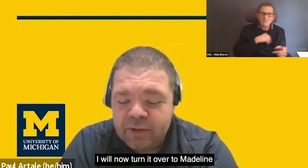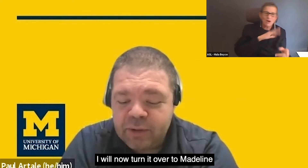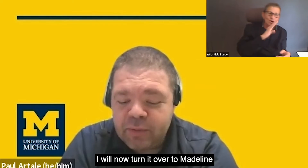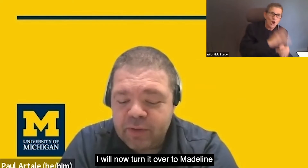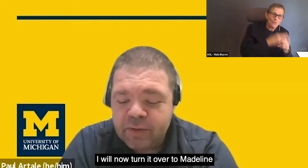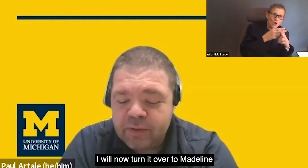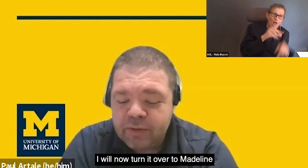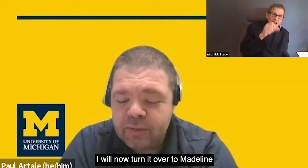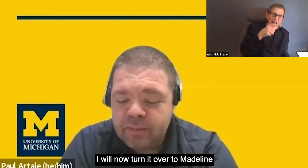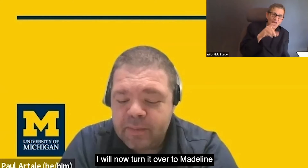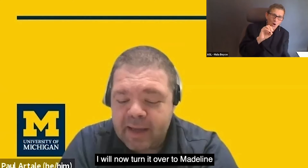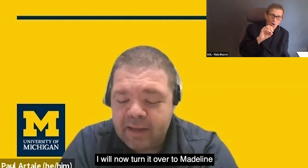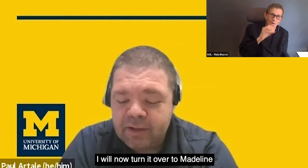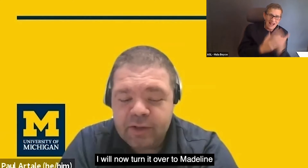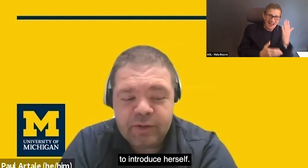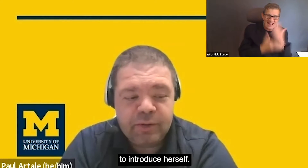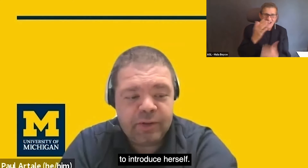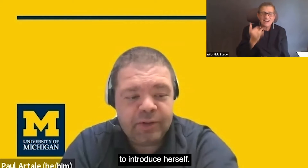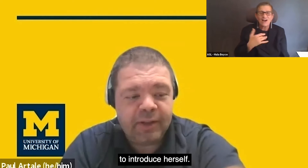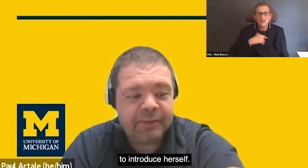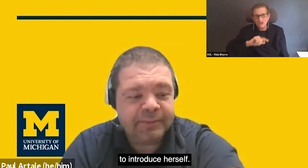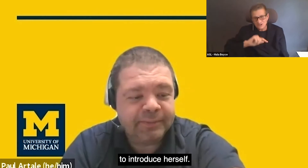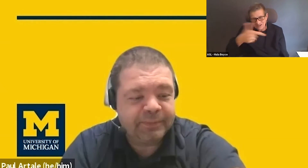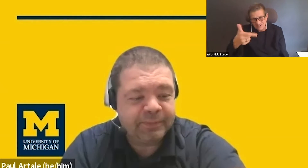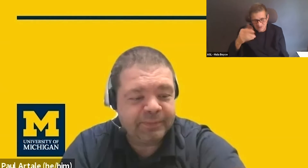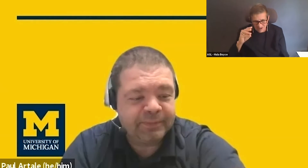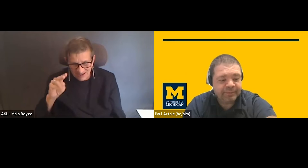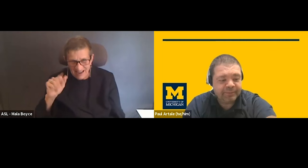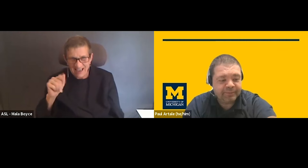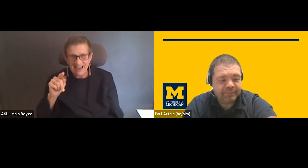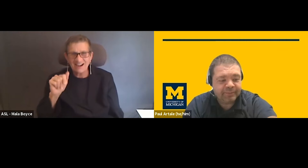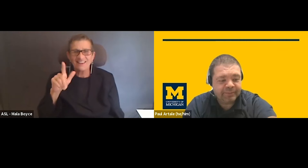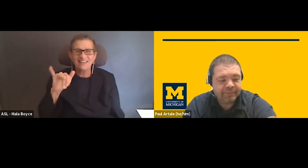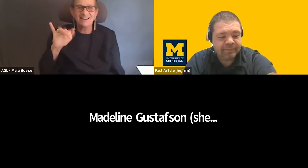will now turn it over to Madeline to introduce herself.